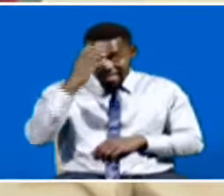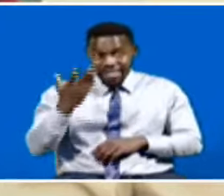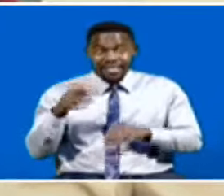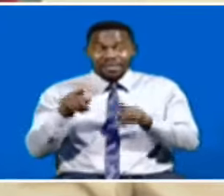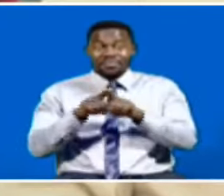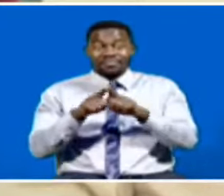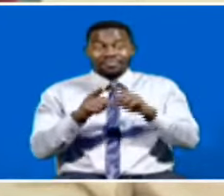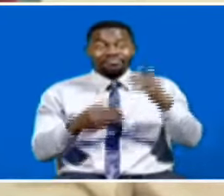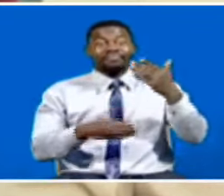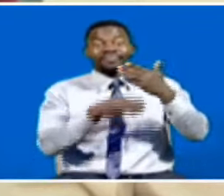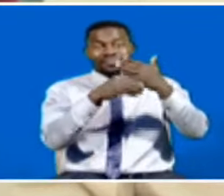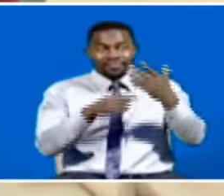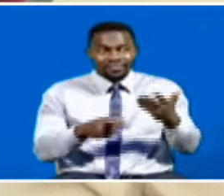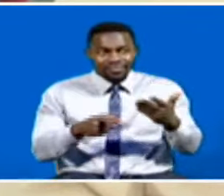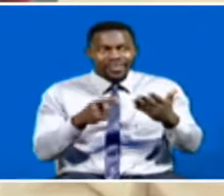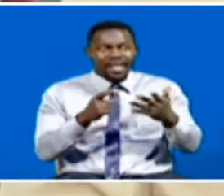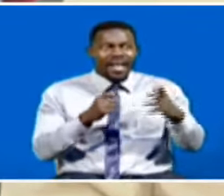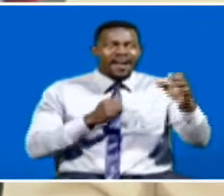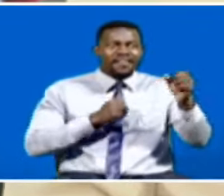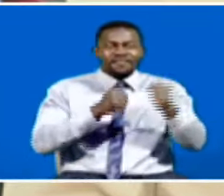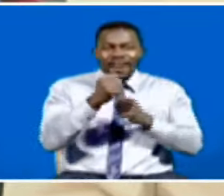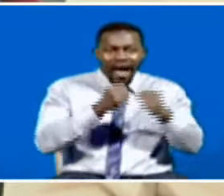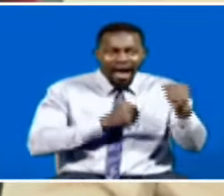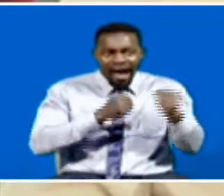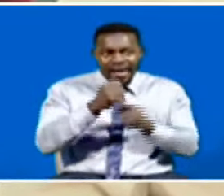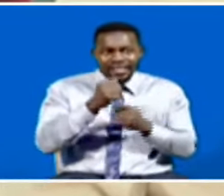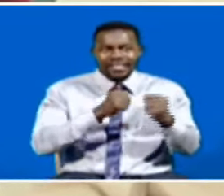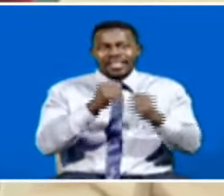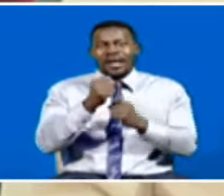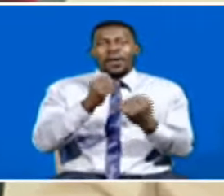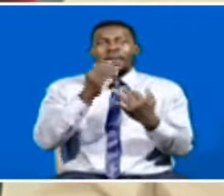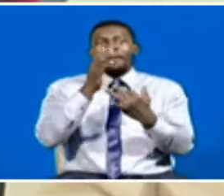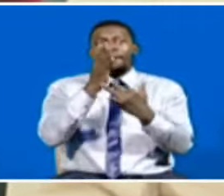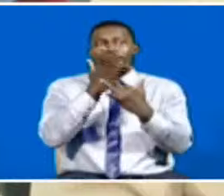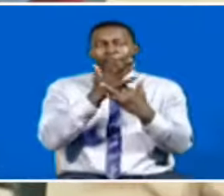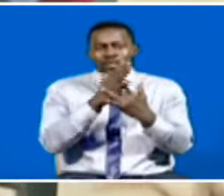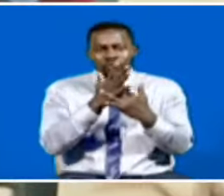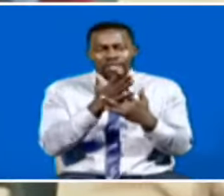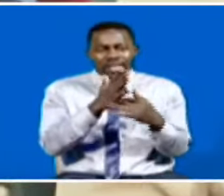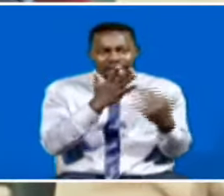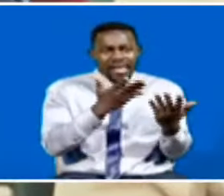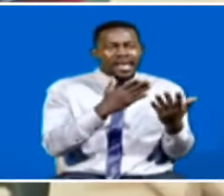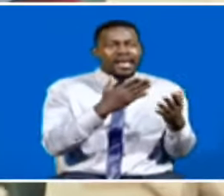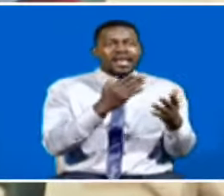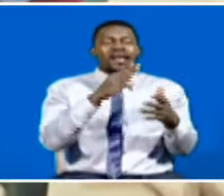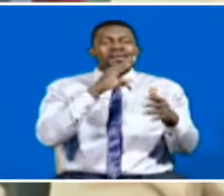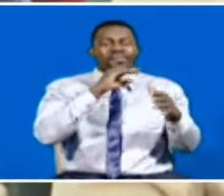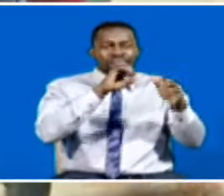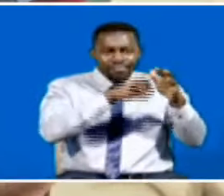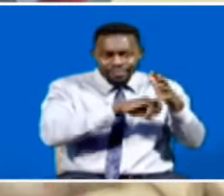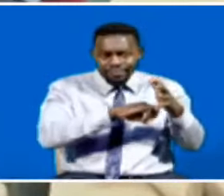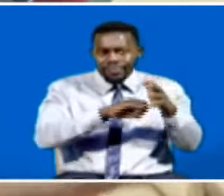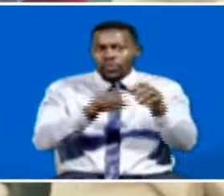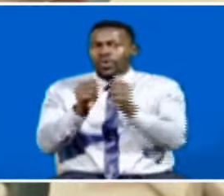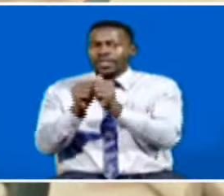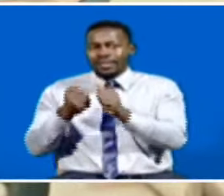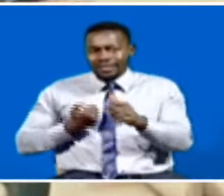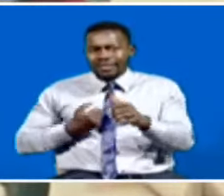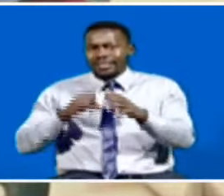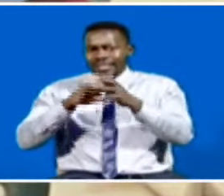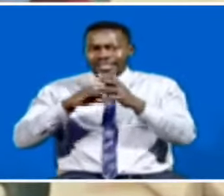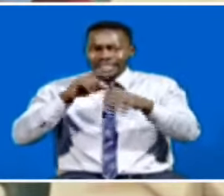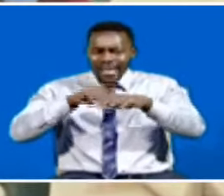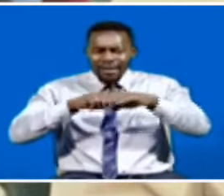Hakuna vita ambayo inatakikana itokee kwa nyumba ya bibi na bwana kuanzia saa 3. Hiyo inakuwa